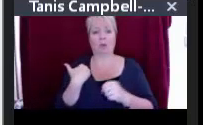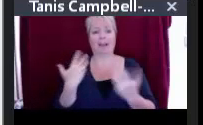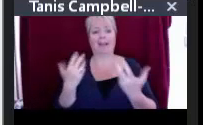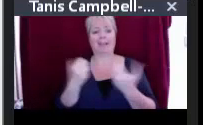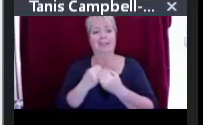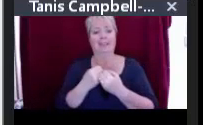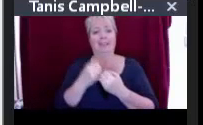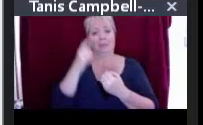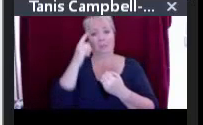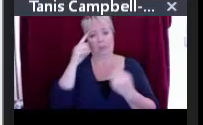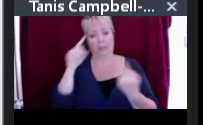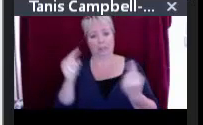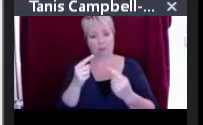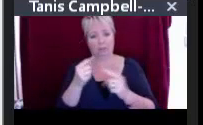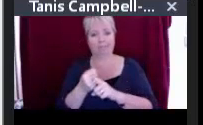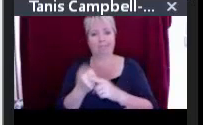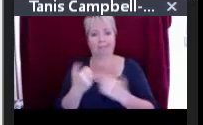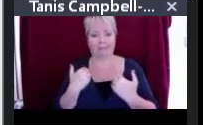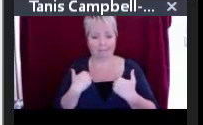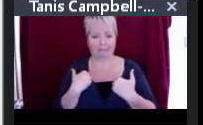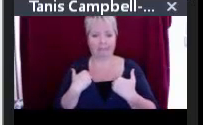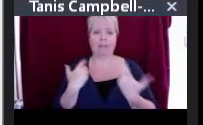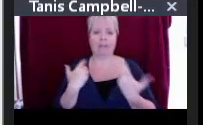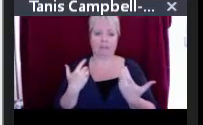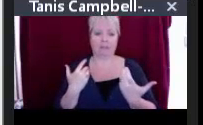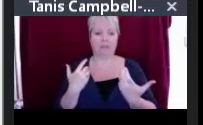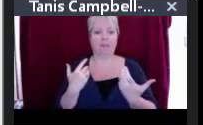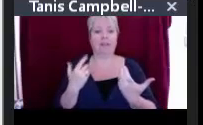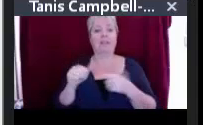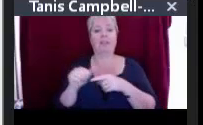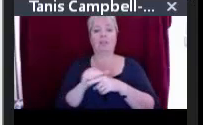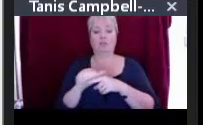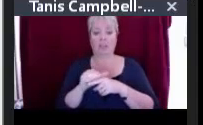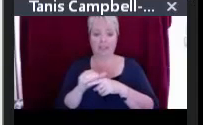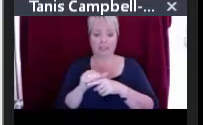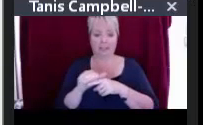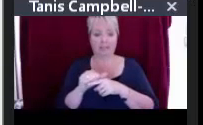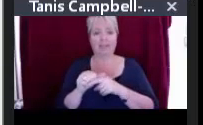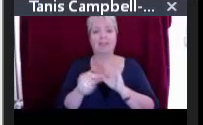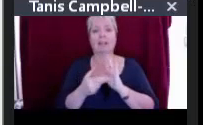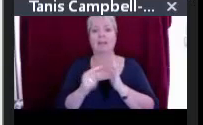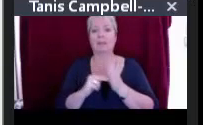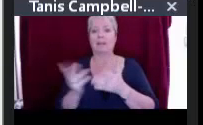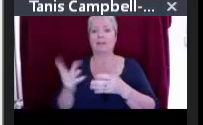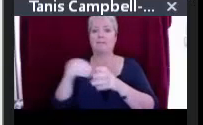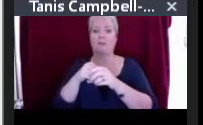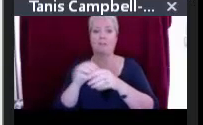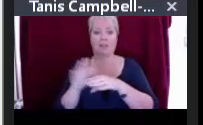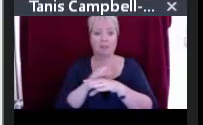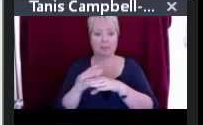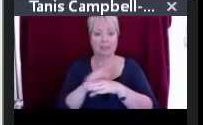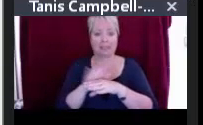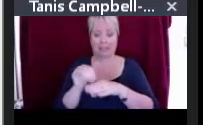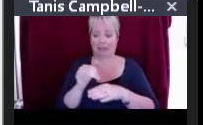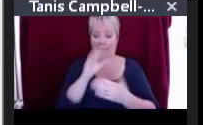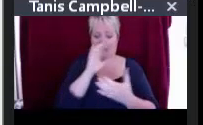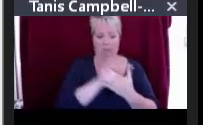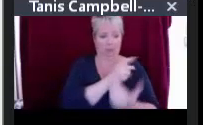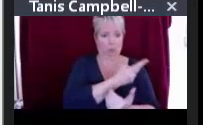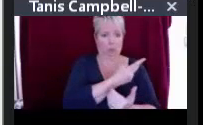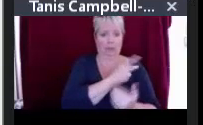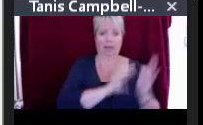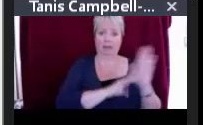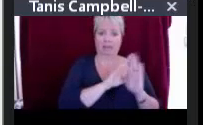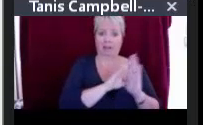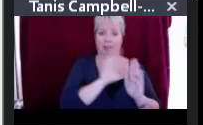this training, I have also been able to participate again in the business my husband and I built over the last 14 years.